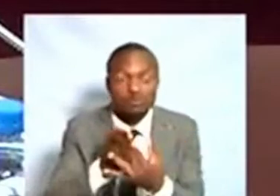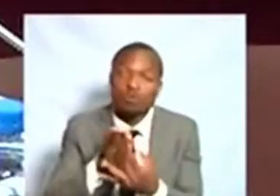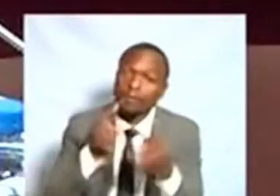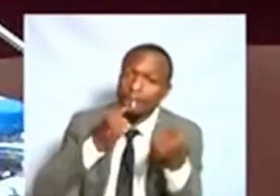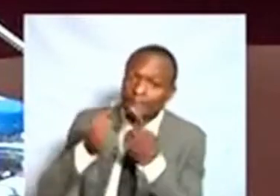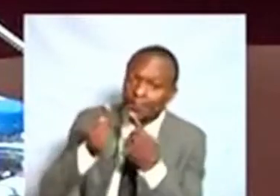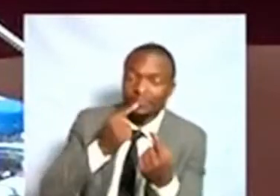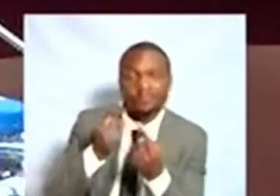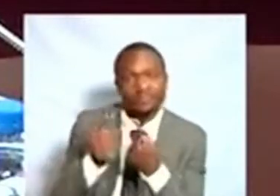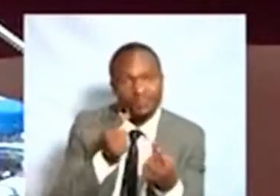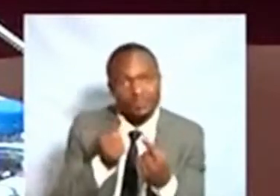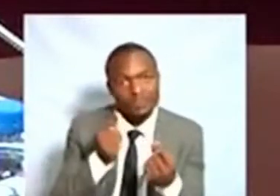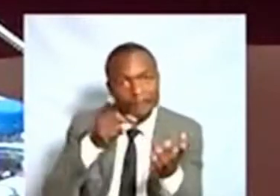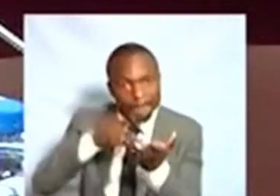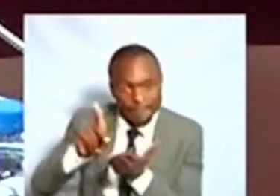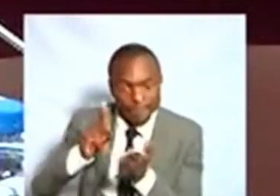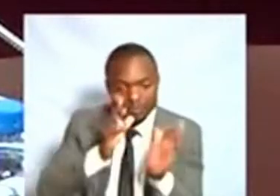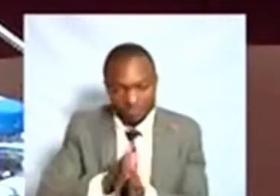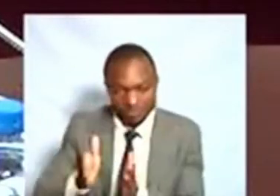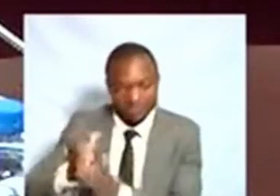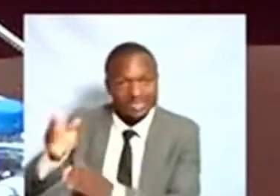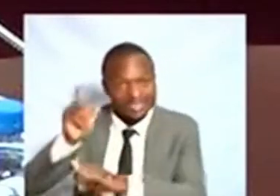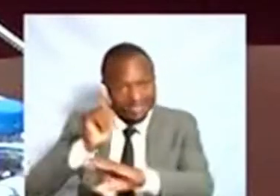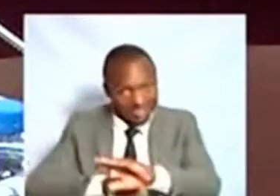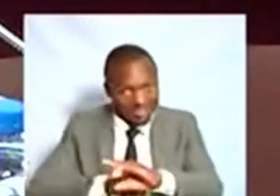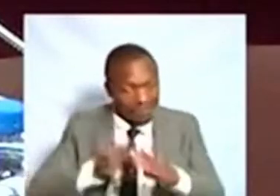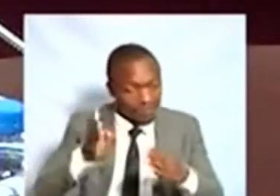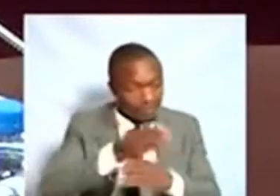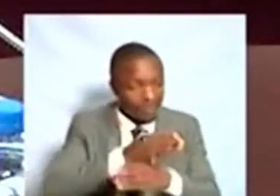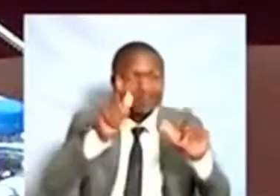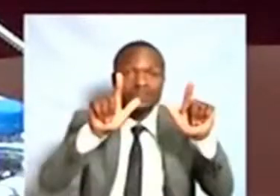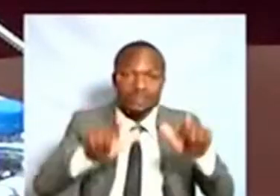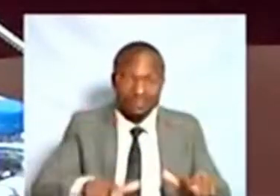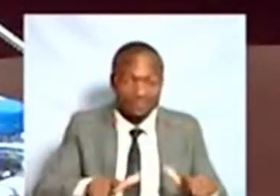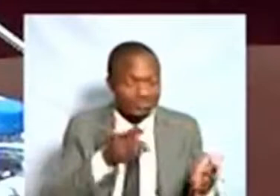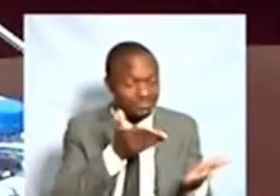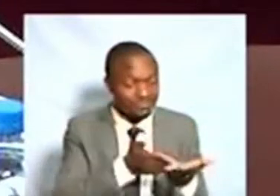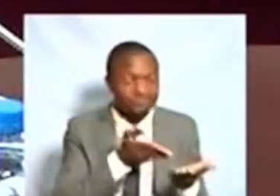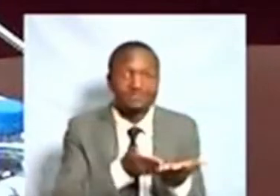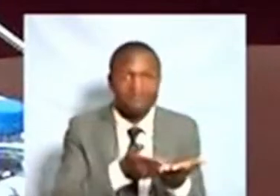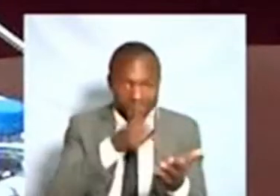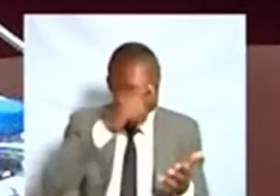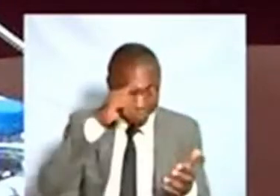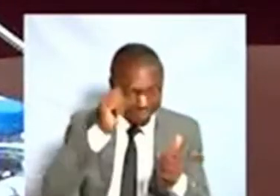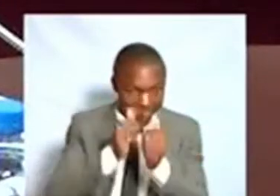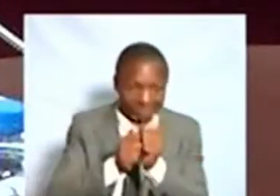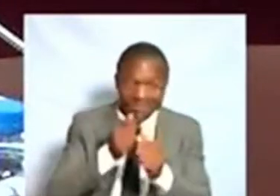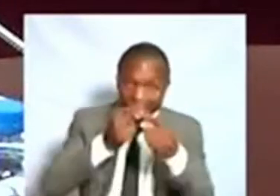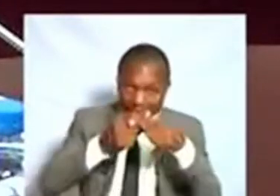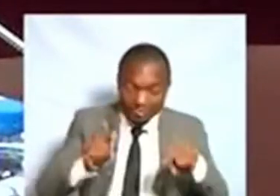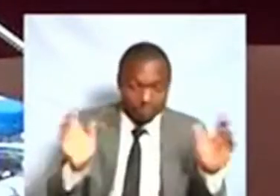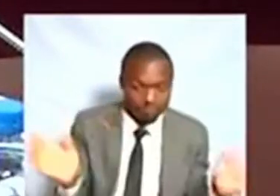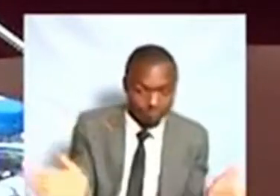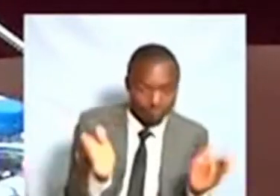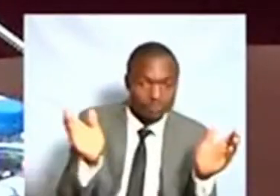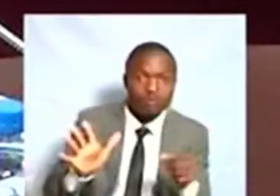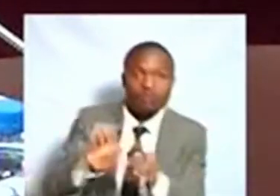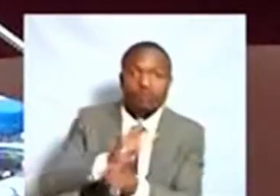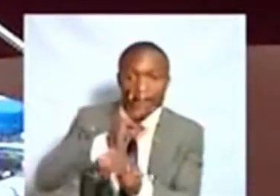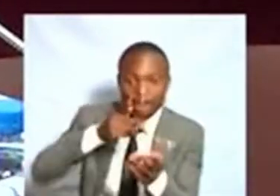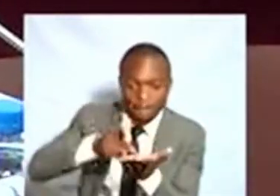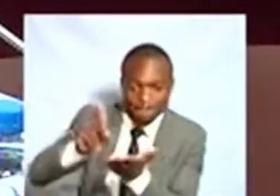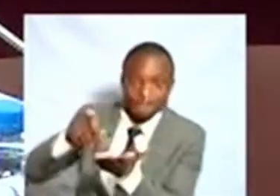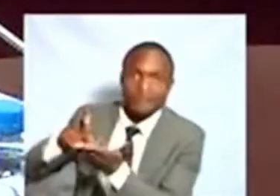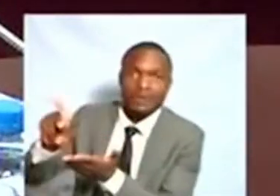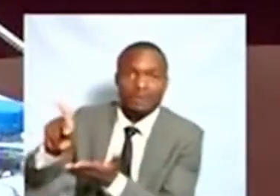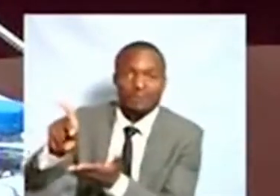need for payment plans in seasons where business is low. This is done to encourage full payment of